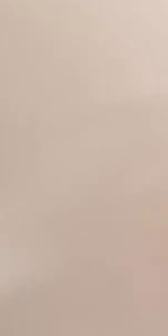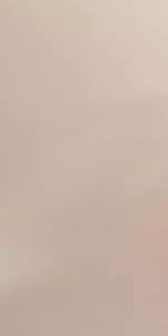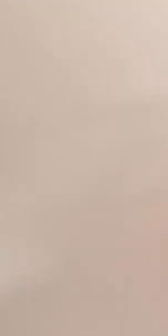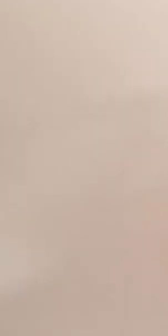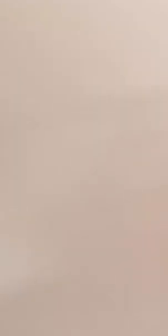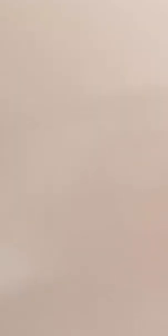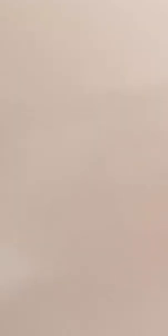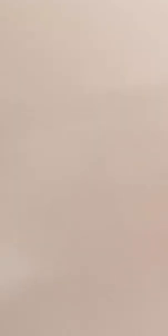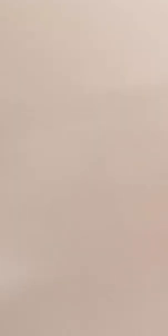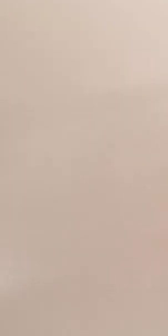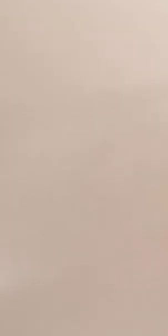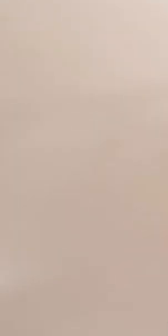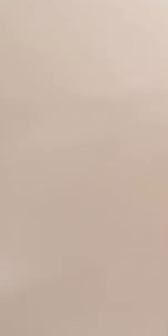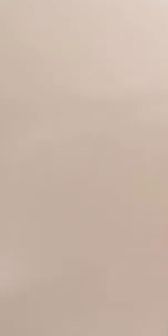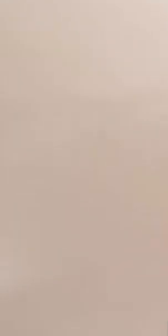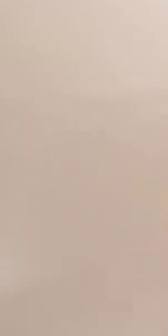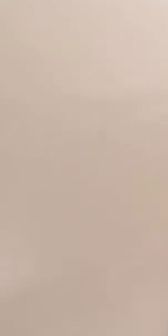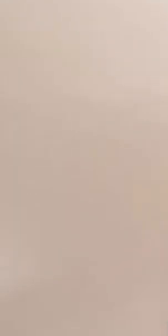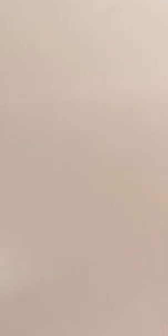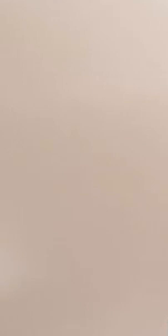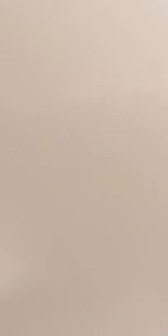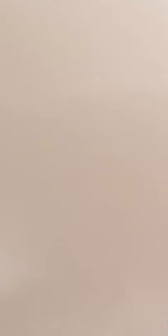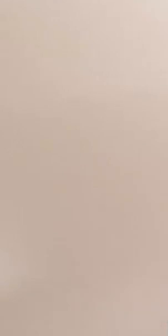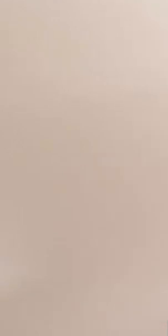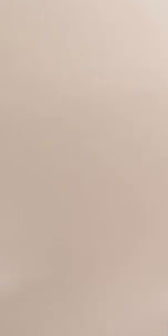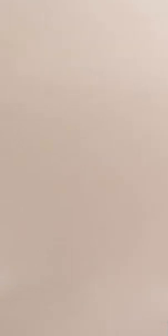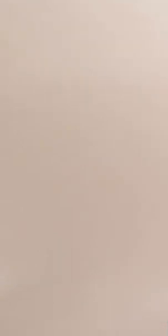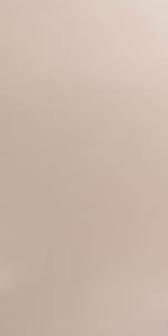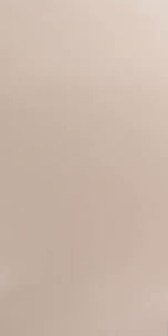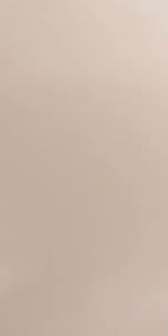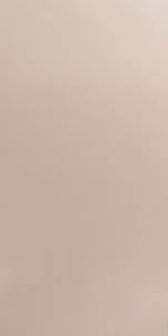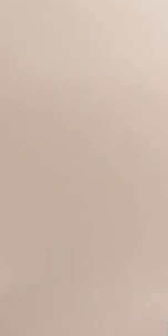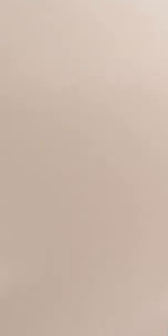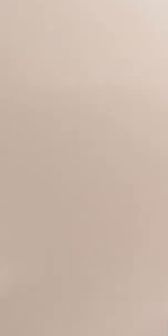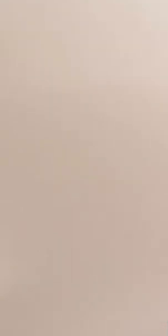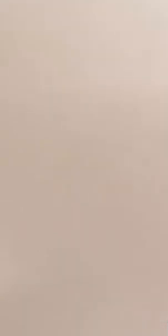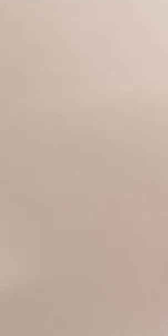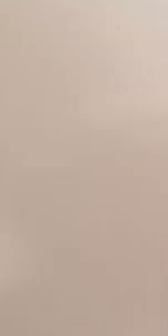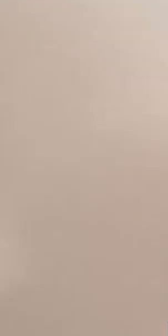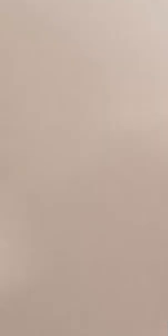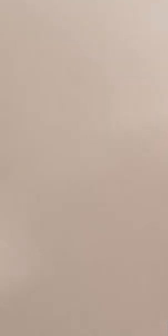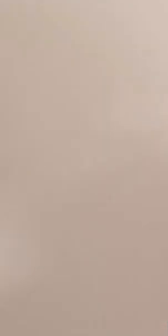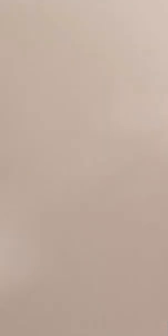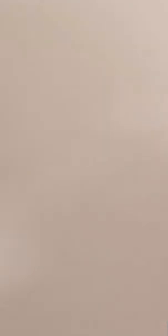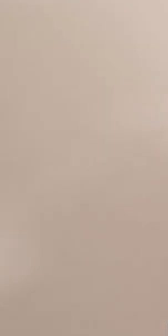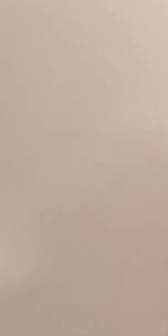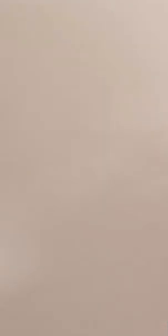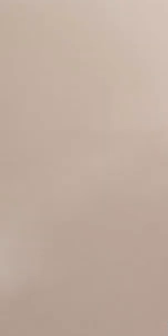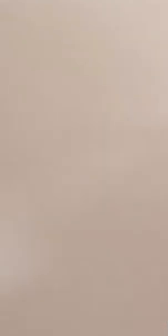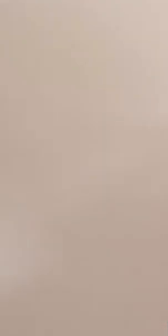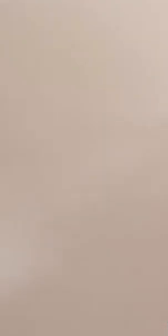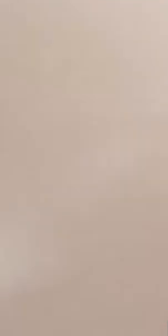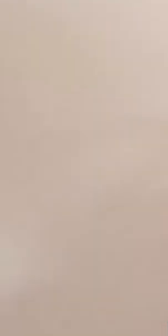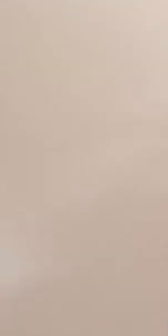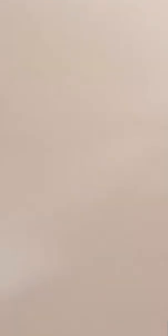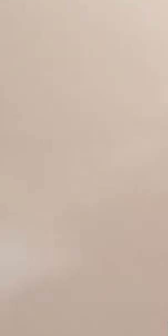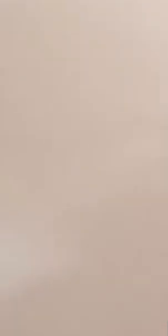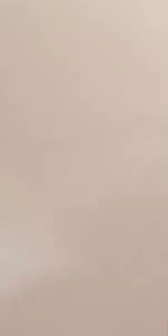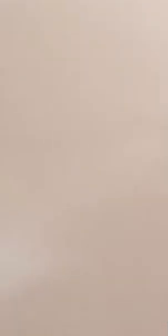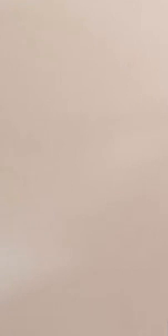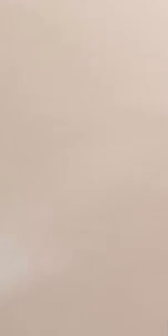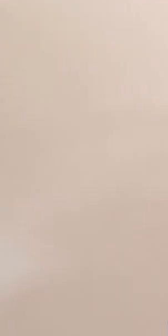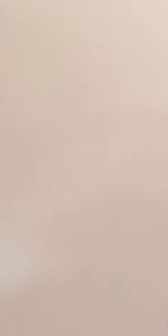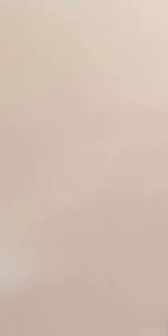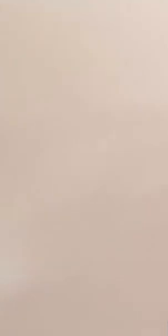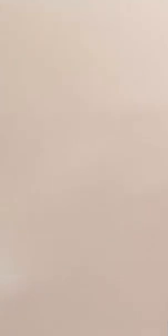our latest proposals. Your feedback is vitally important in making sure we get all aspects of the design, the construction and